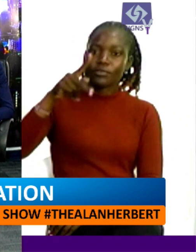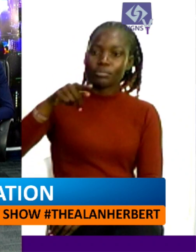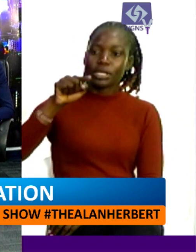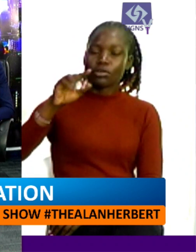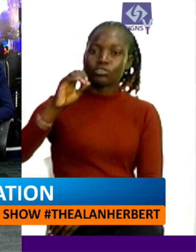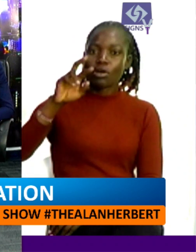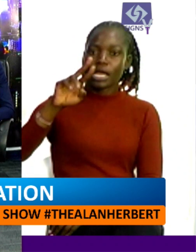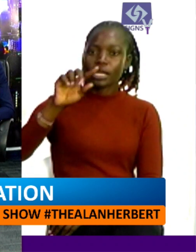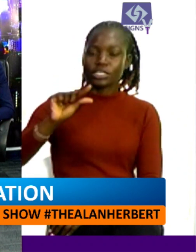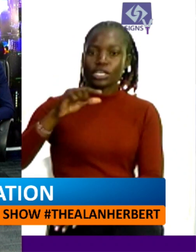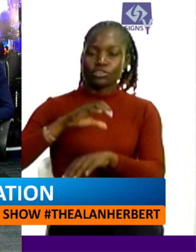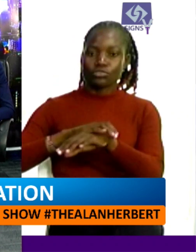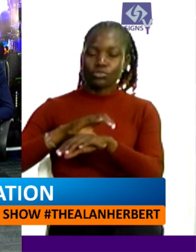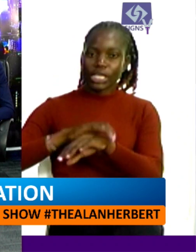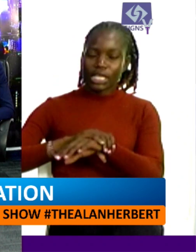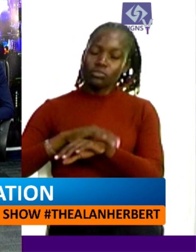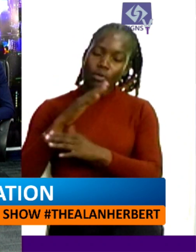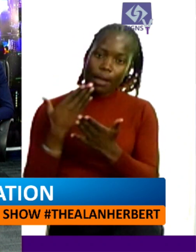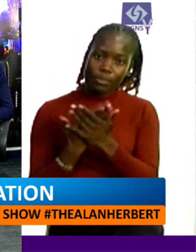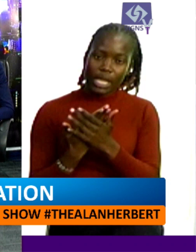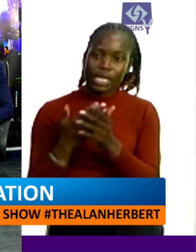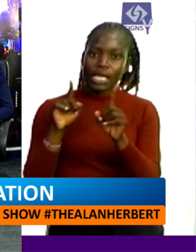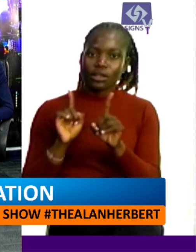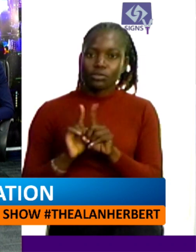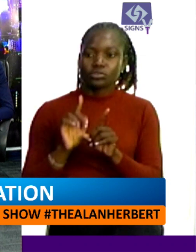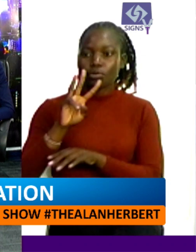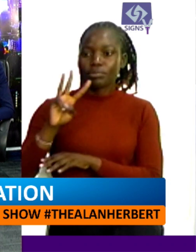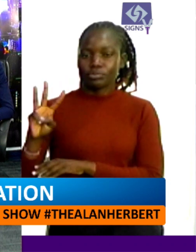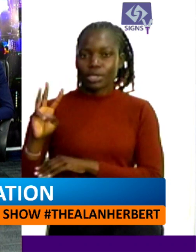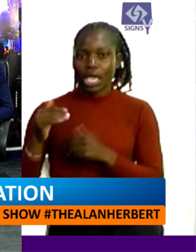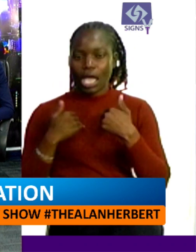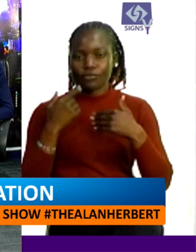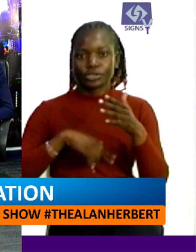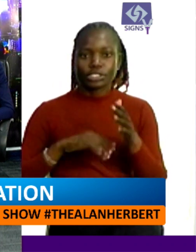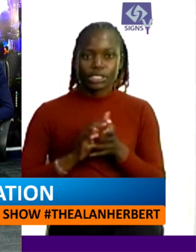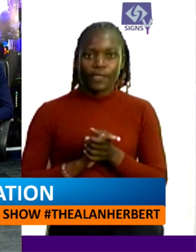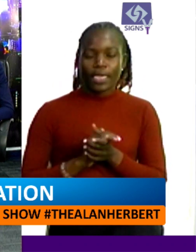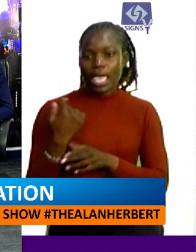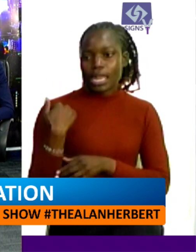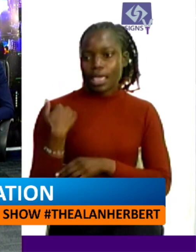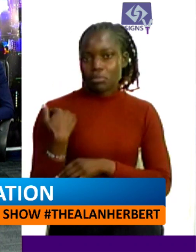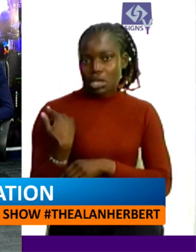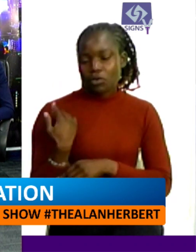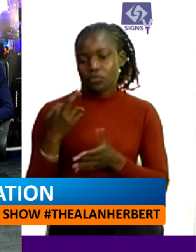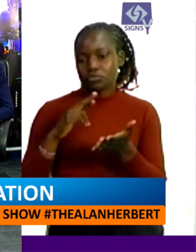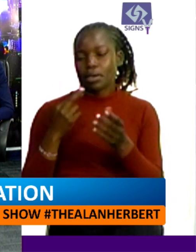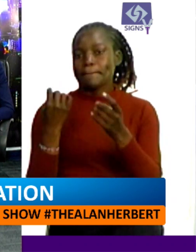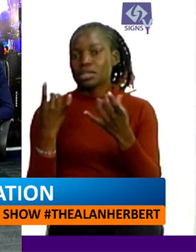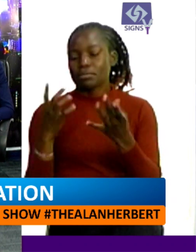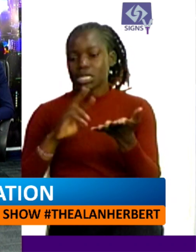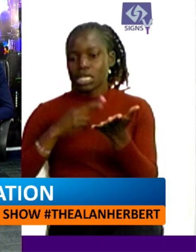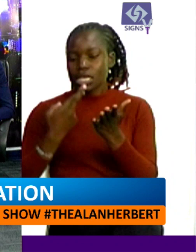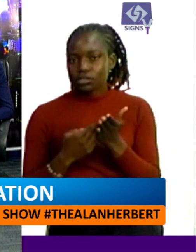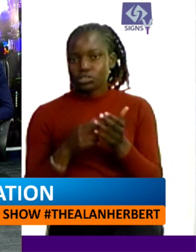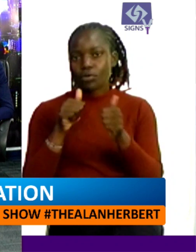www.pfpinclusion.org to find to do your application. And the website also has got a number and a mirage of resources that can help